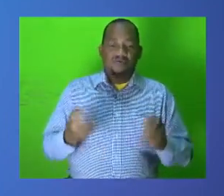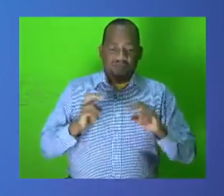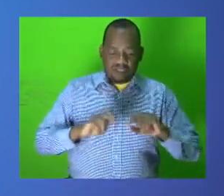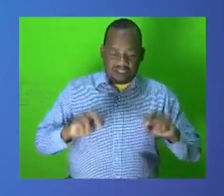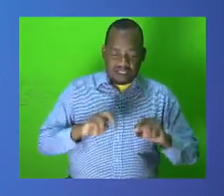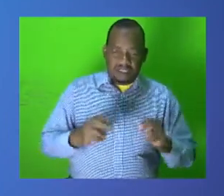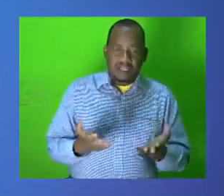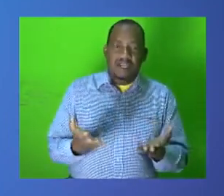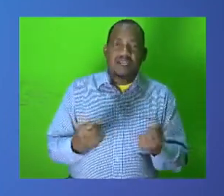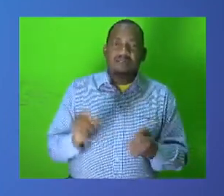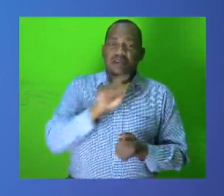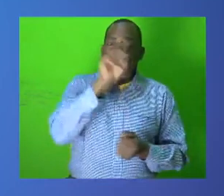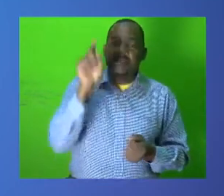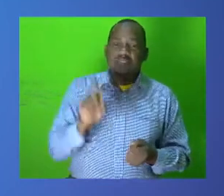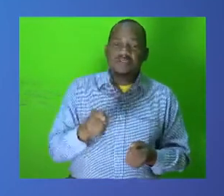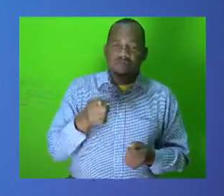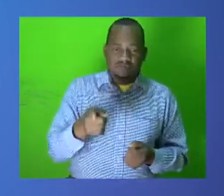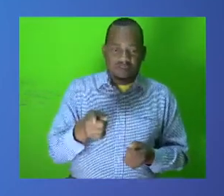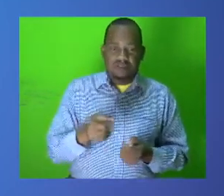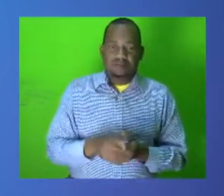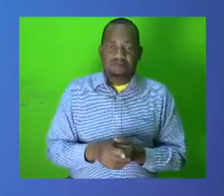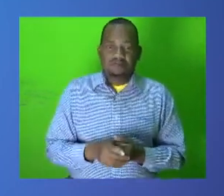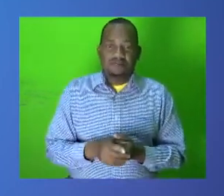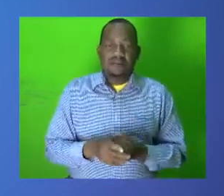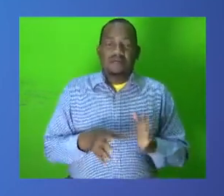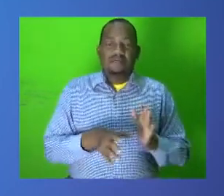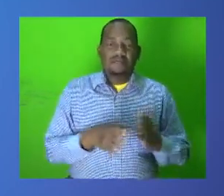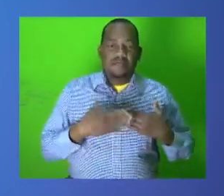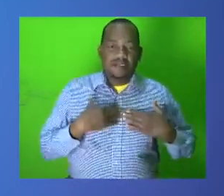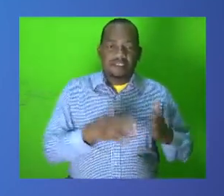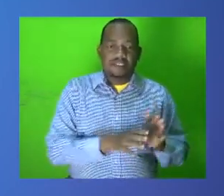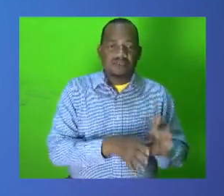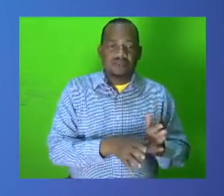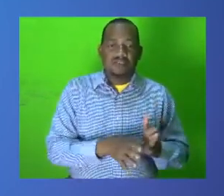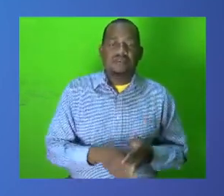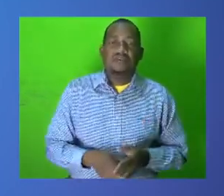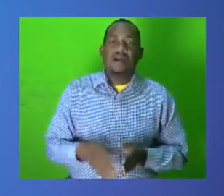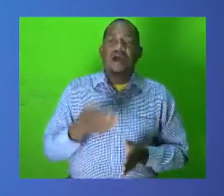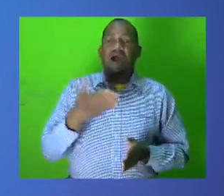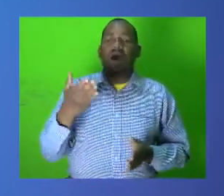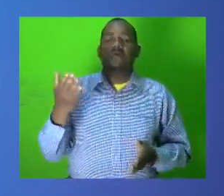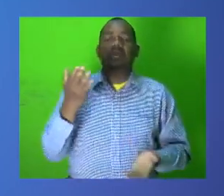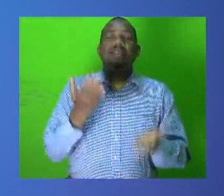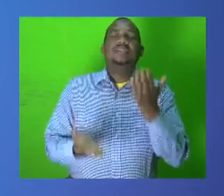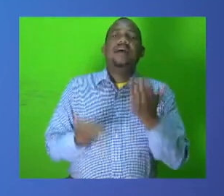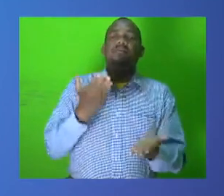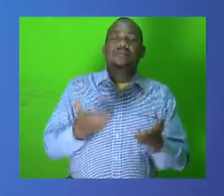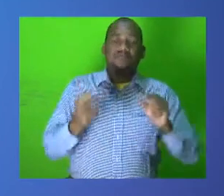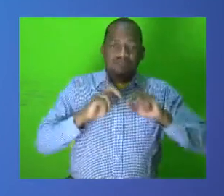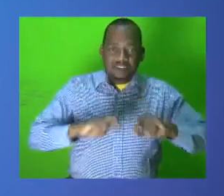So let me ask you a question, my dear students. How many types of research